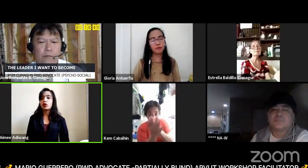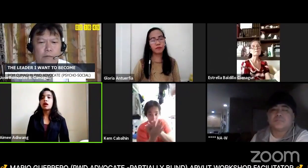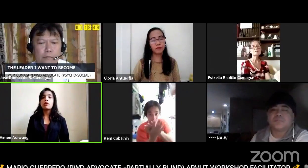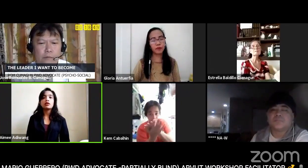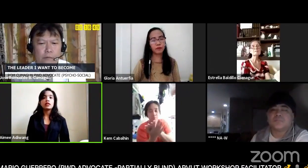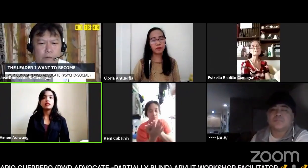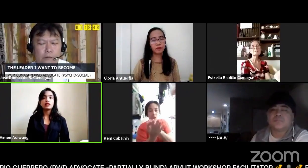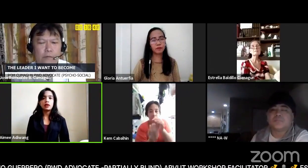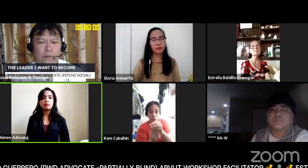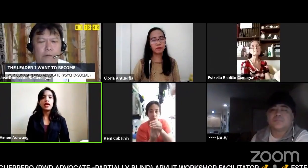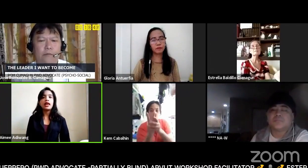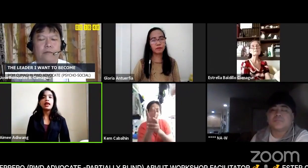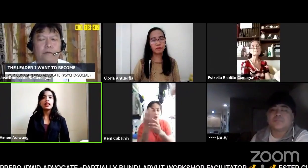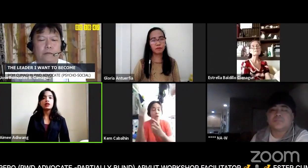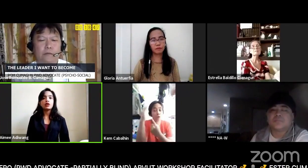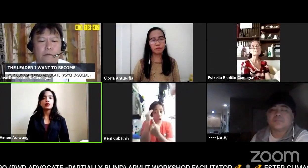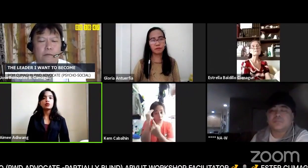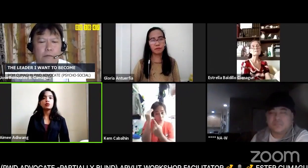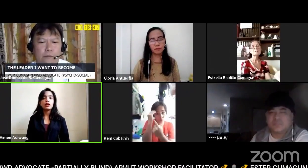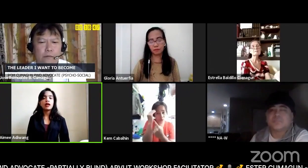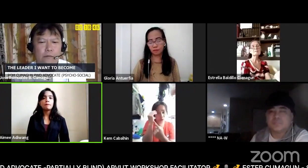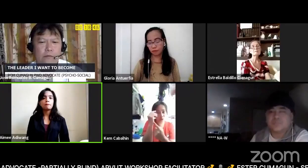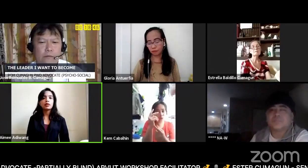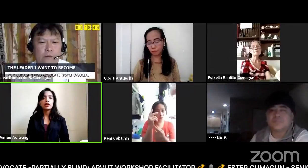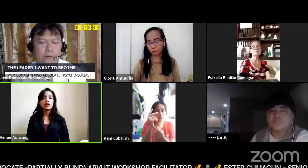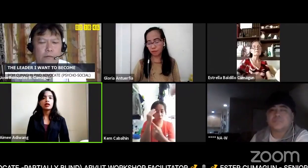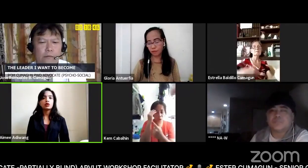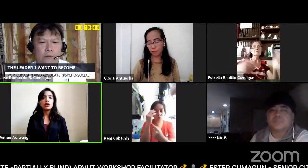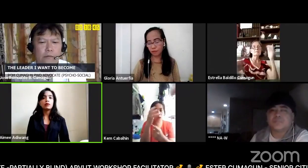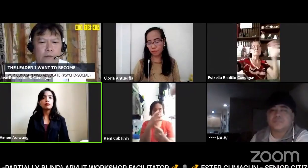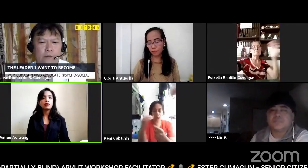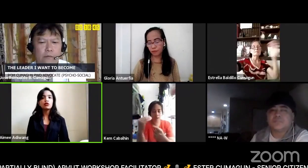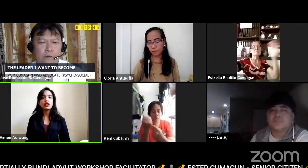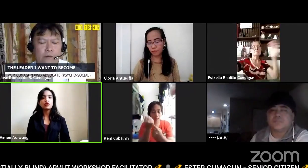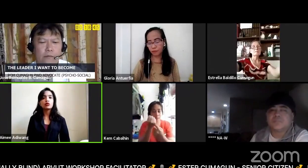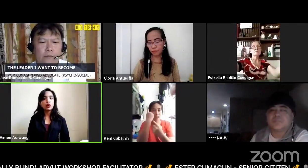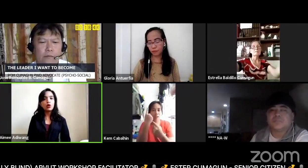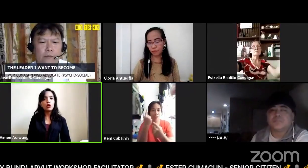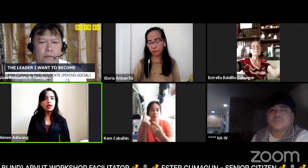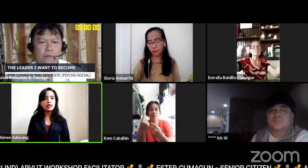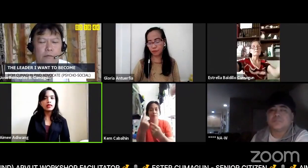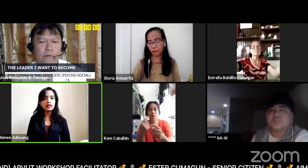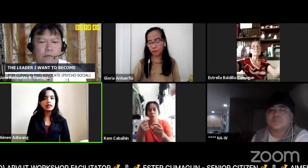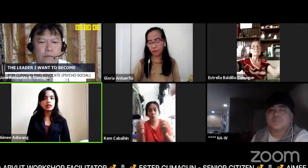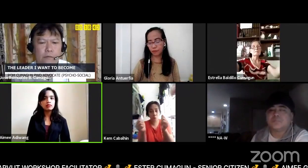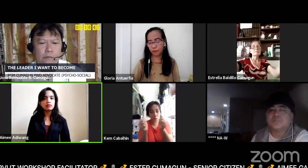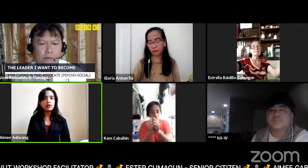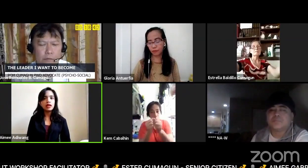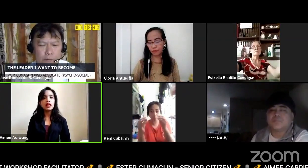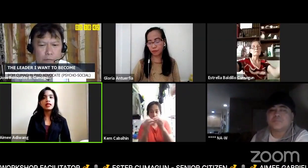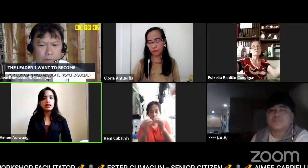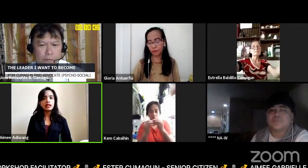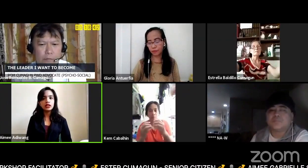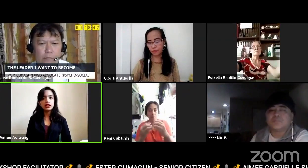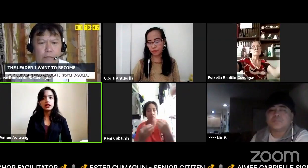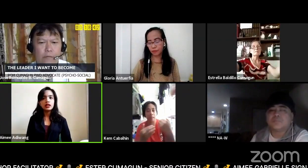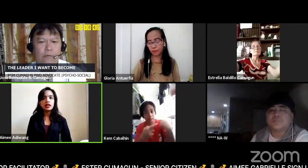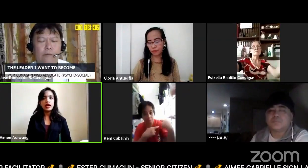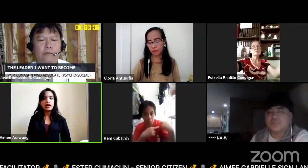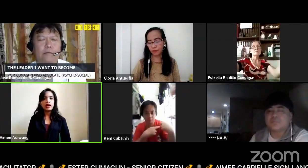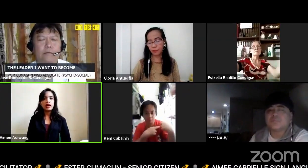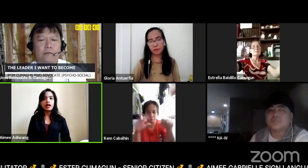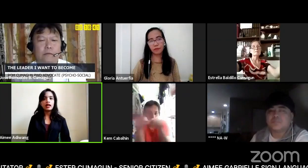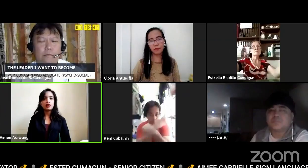to learn more about leadership and also to become to improve and to grow in that being a